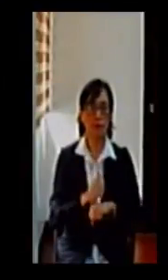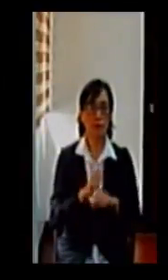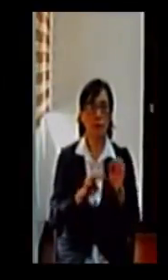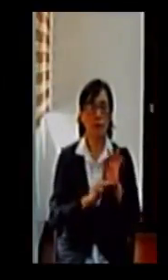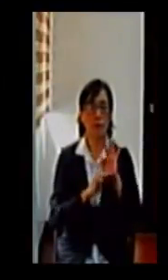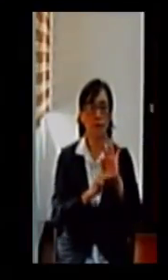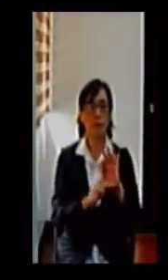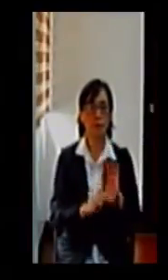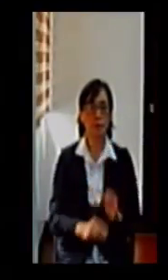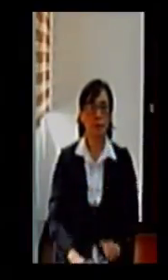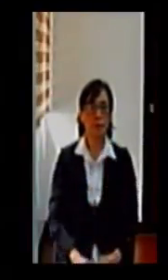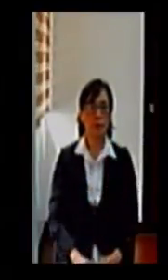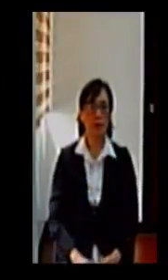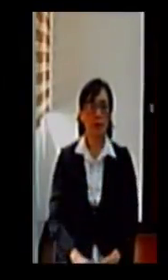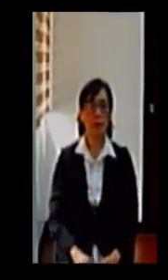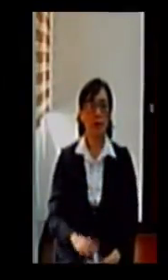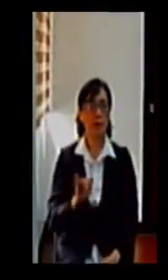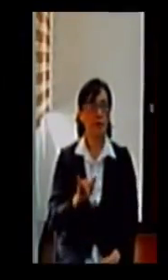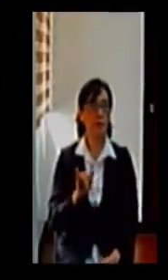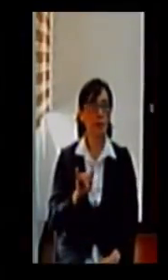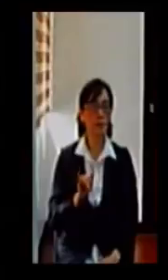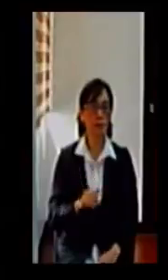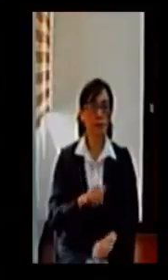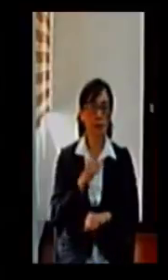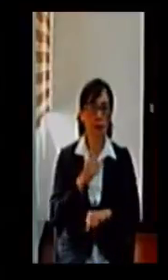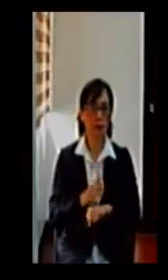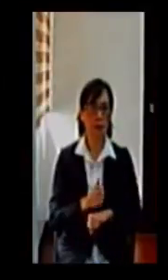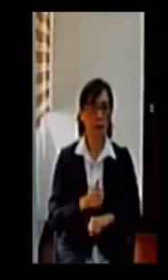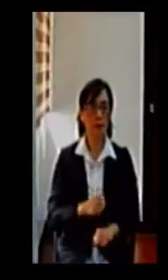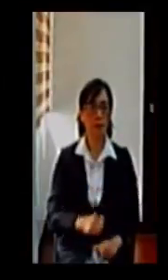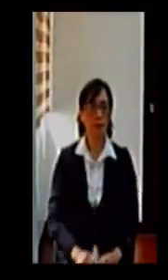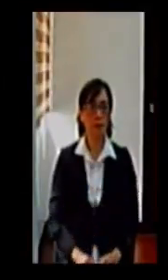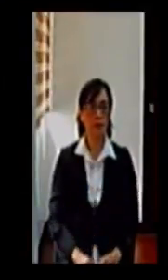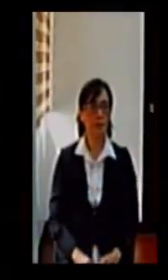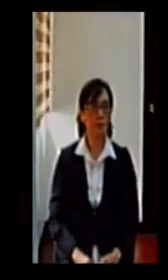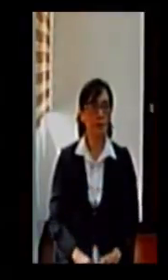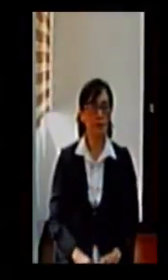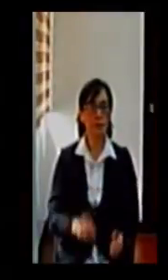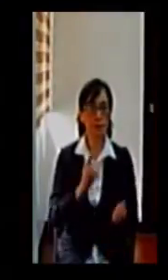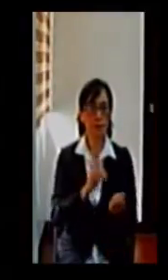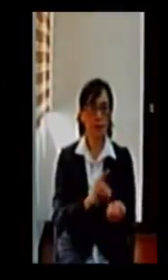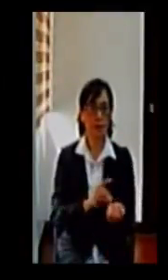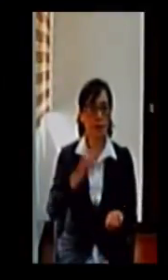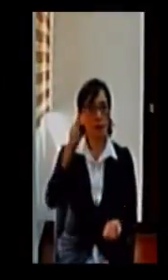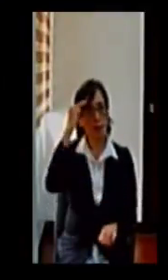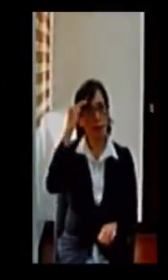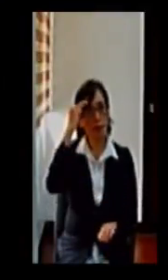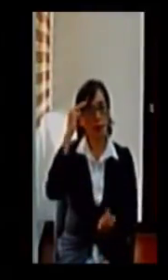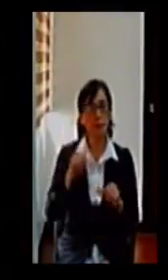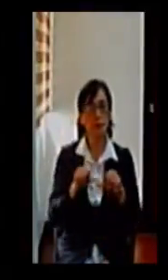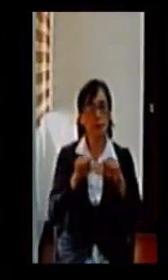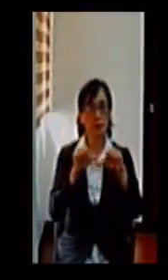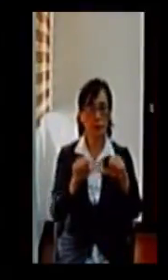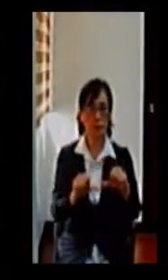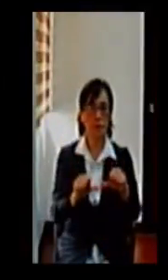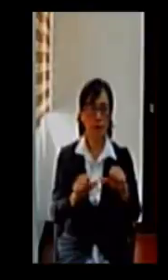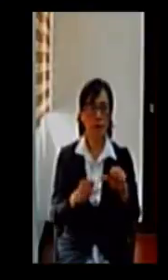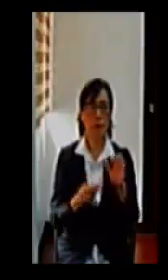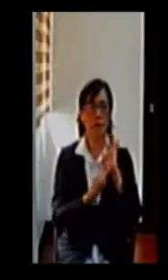All right, just for the record. Thank you for the confirmation, Attorney Esguerra. Dr. Maliari, you can proceed now with your